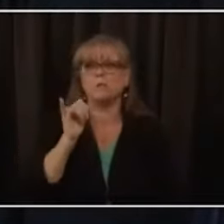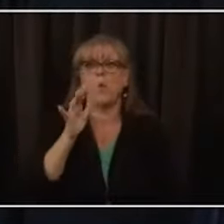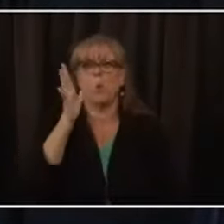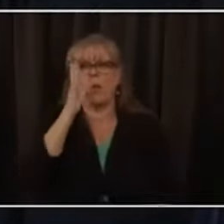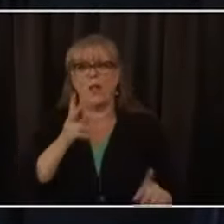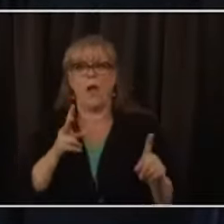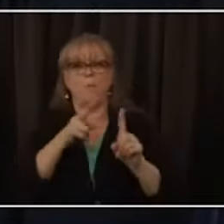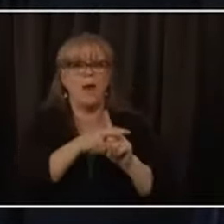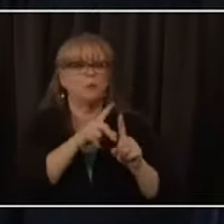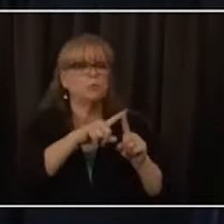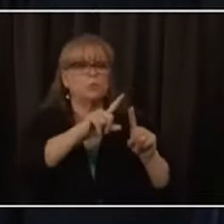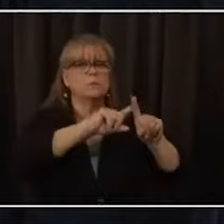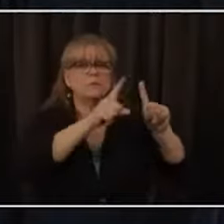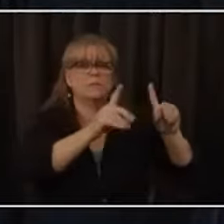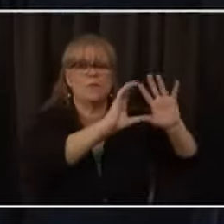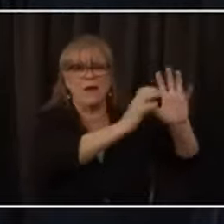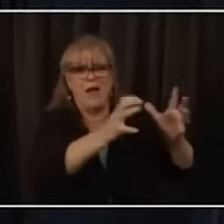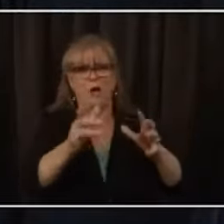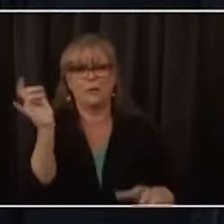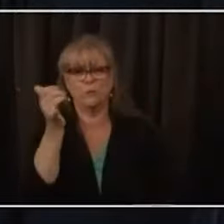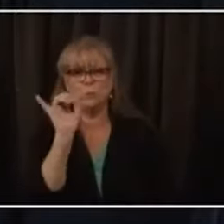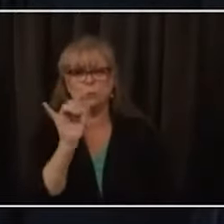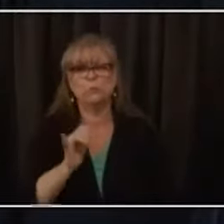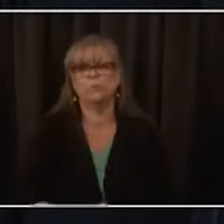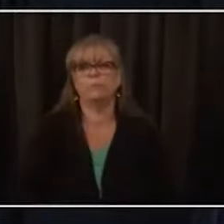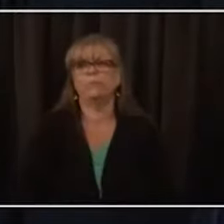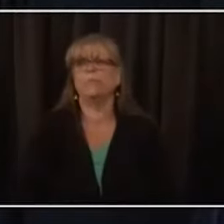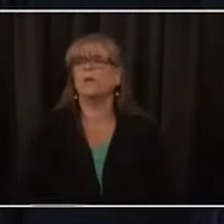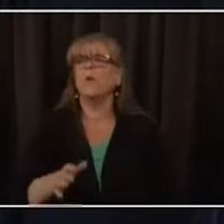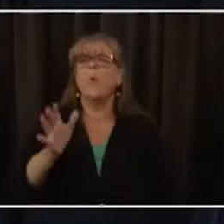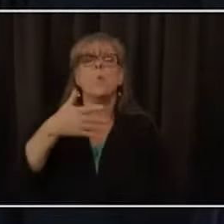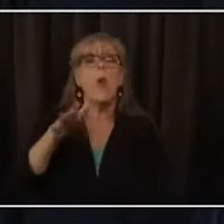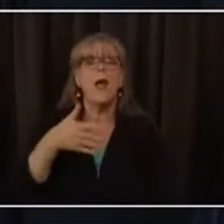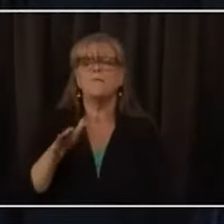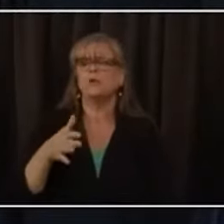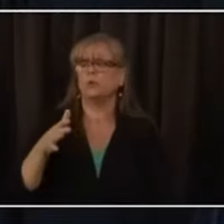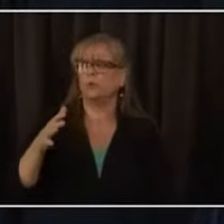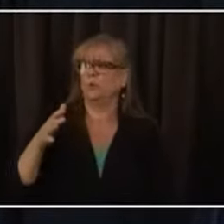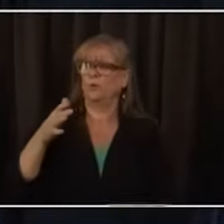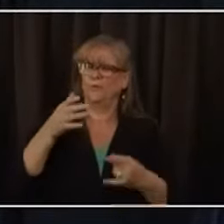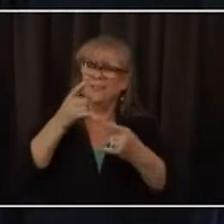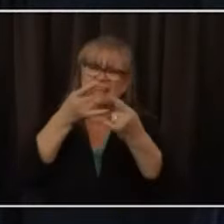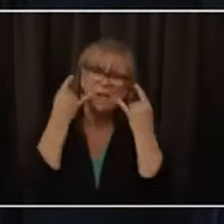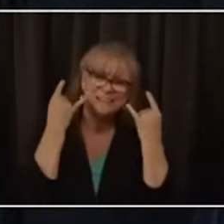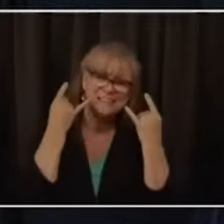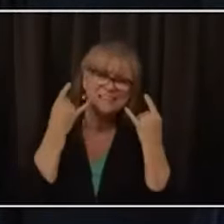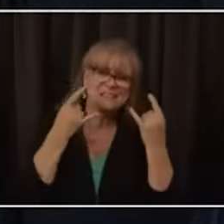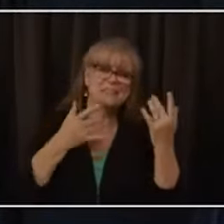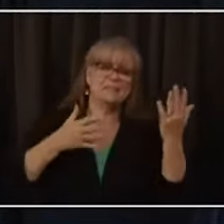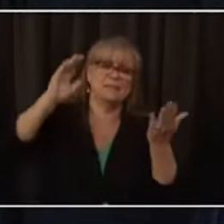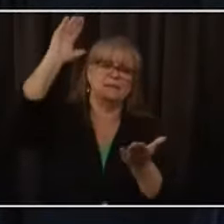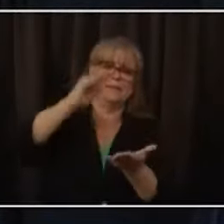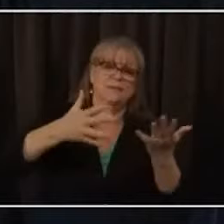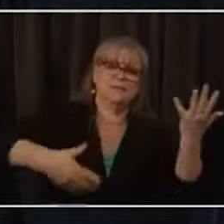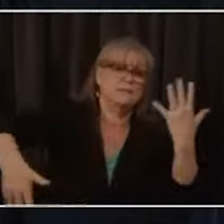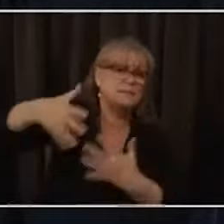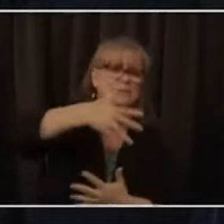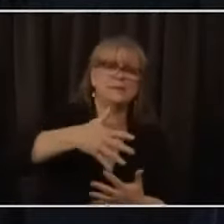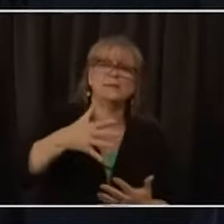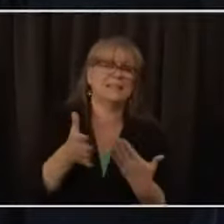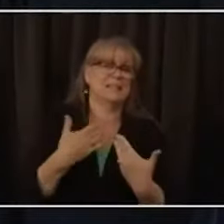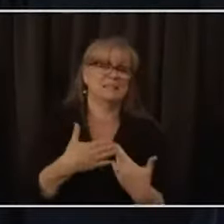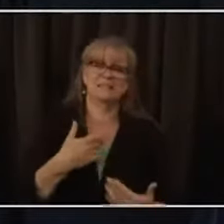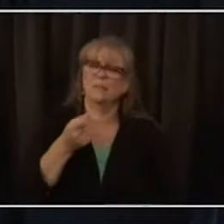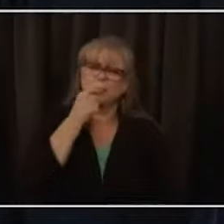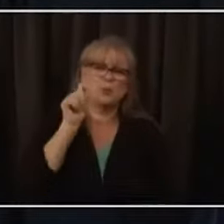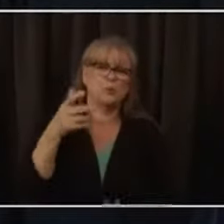But no matter where you live, the best advice is wear a mask around others. It's that simple. It's the right thing to do, especially if you haven't been fully